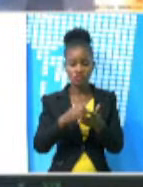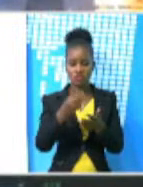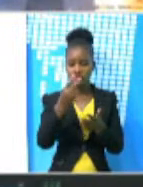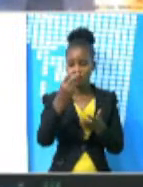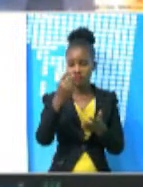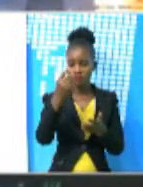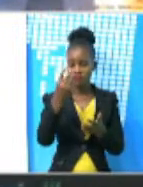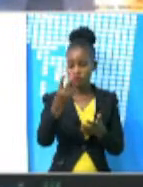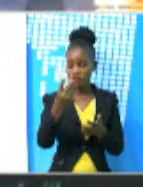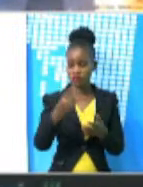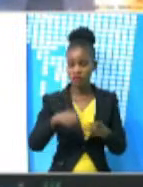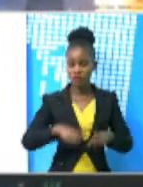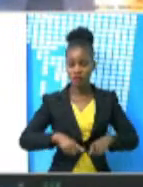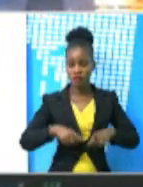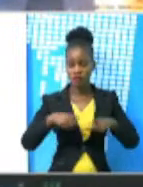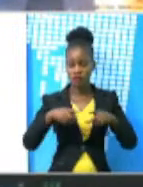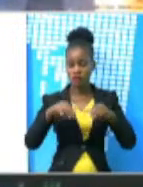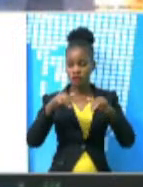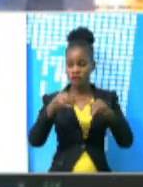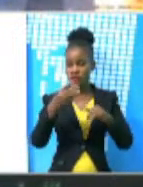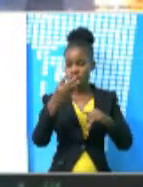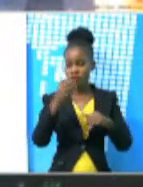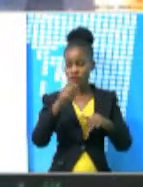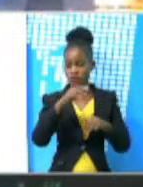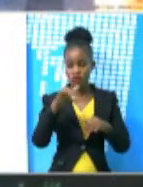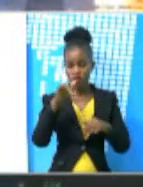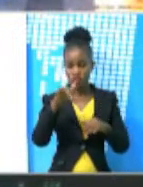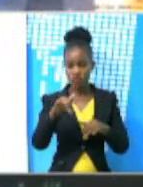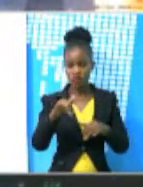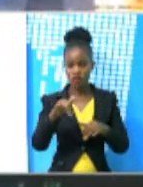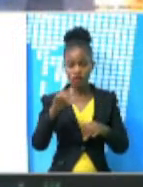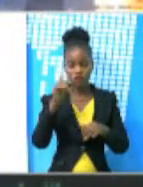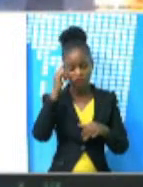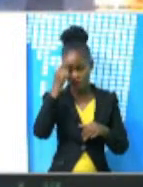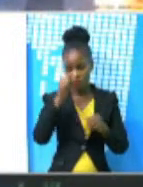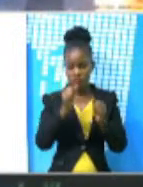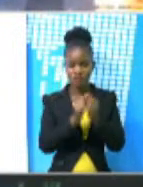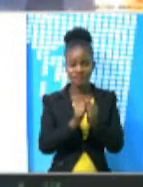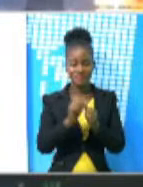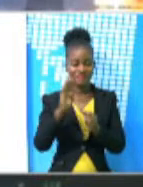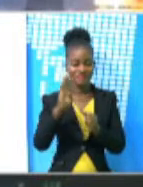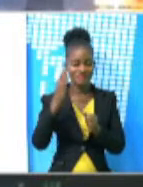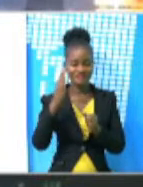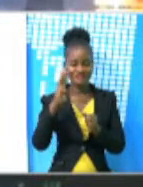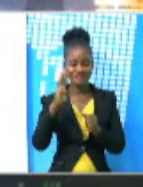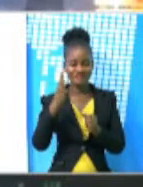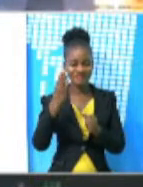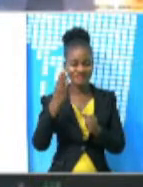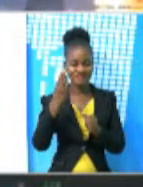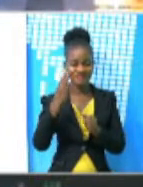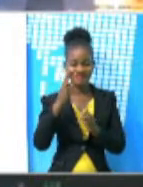22nd of June's live broadcast here at Plot 42 Nile Avenue. I'm Joram Paul Sonko with Winnie Buyinza Nakauchi on